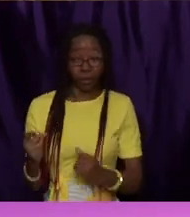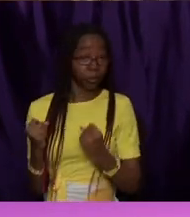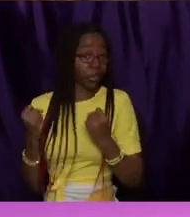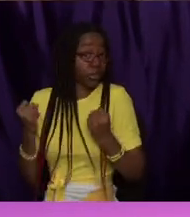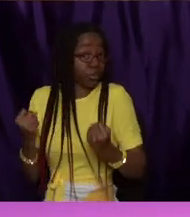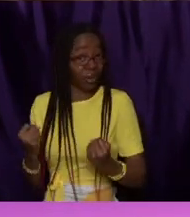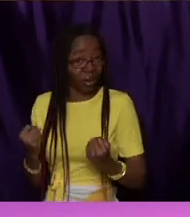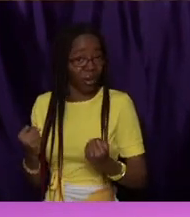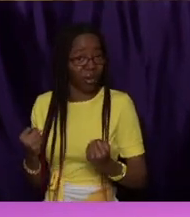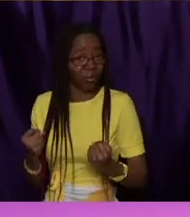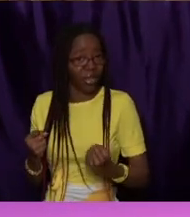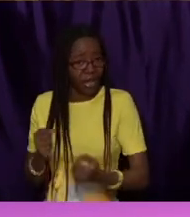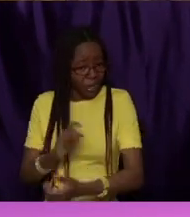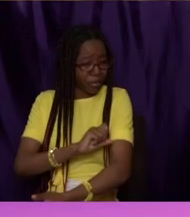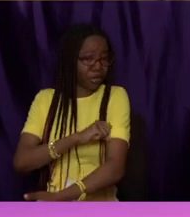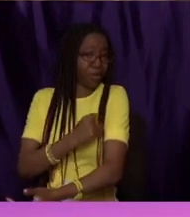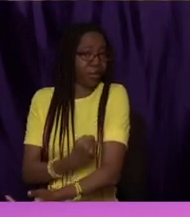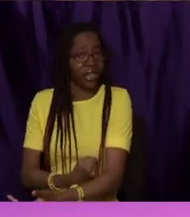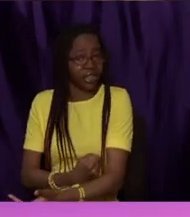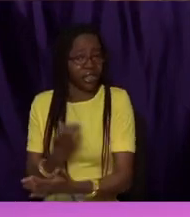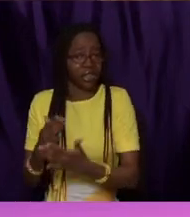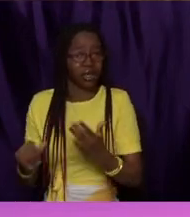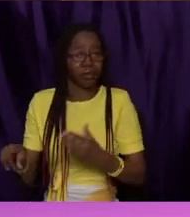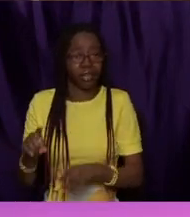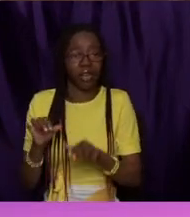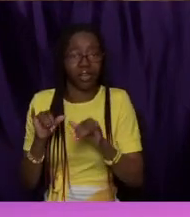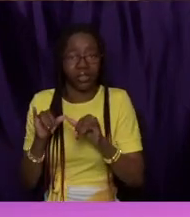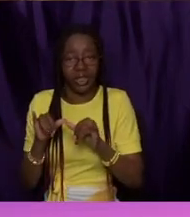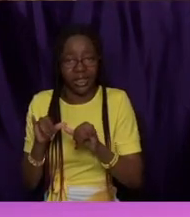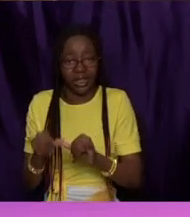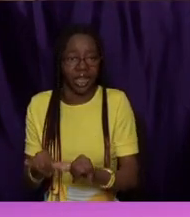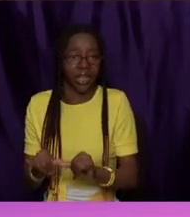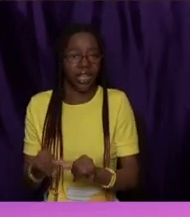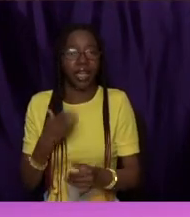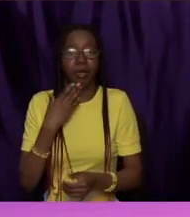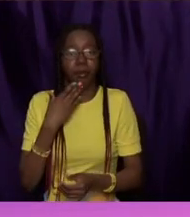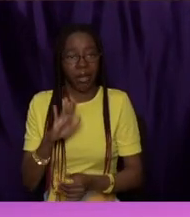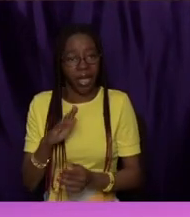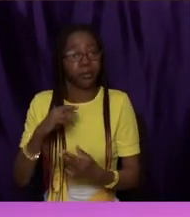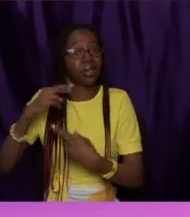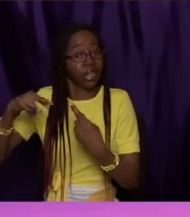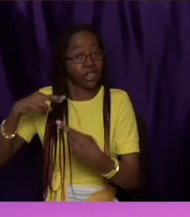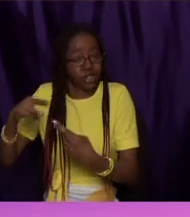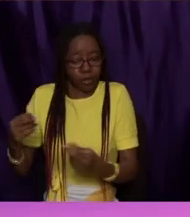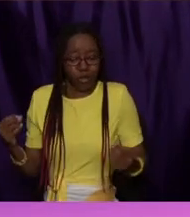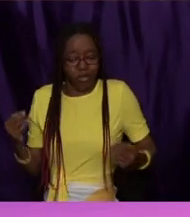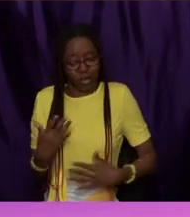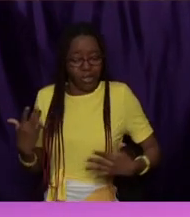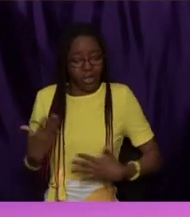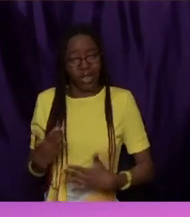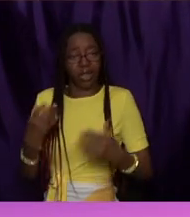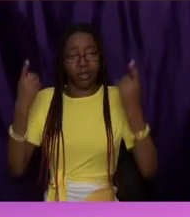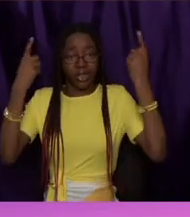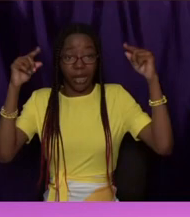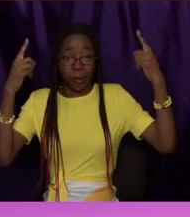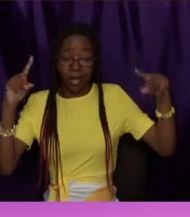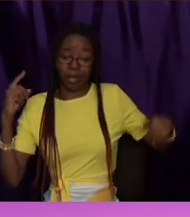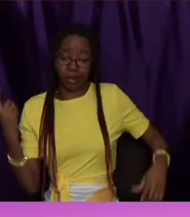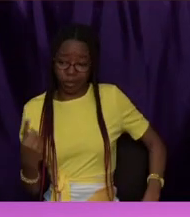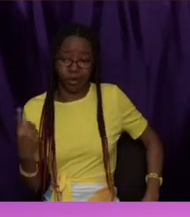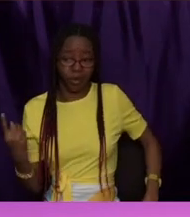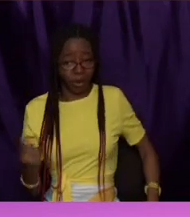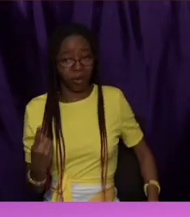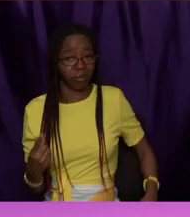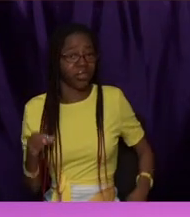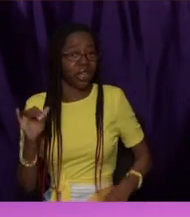strong and be courageous. Some of y'all stay in death nail relationships because you scared to make it on your own.